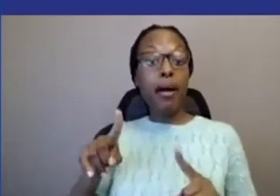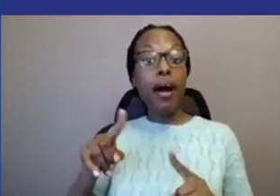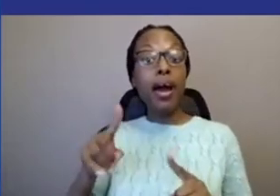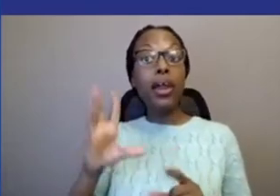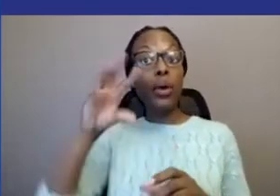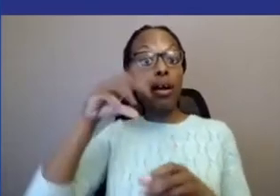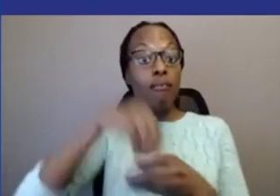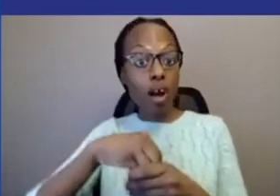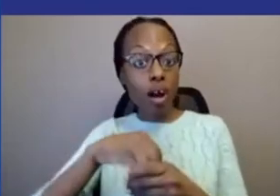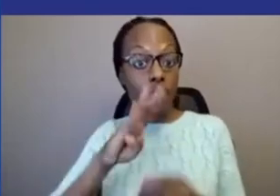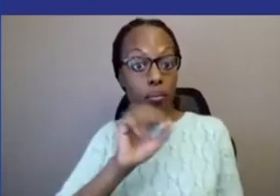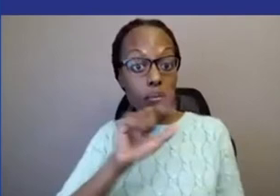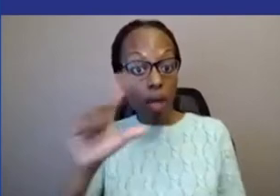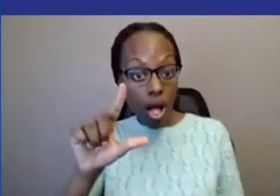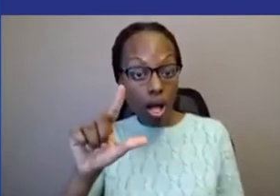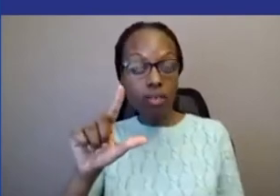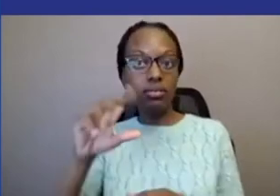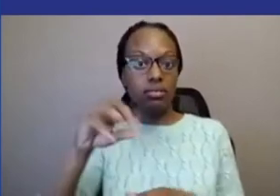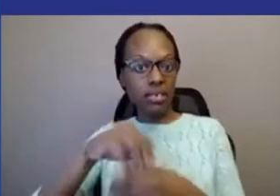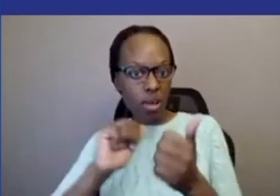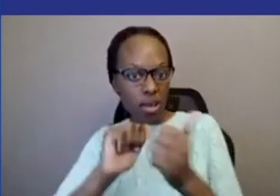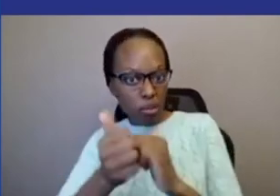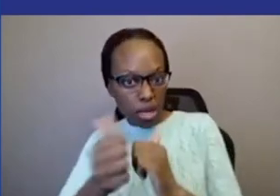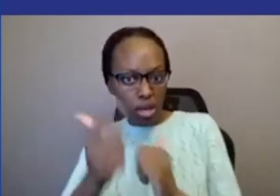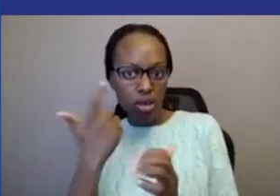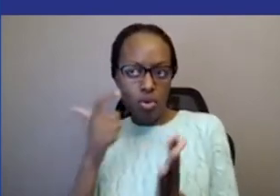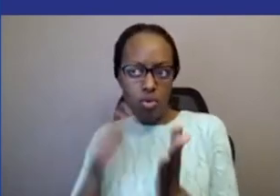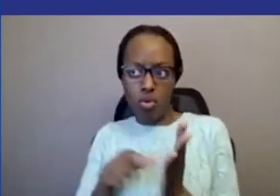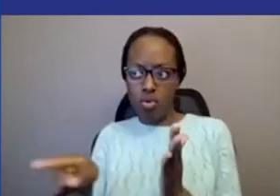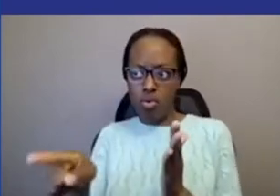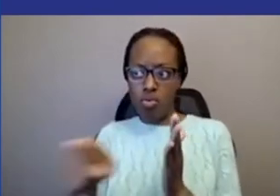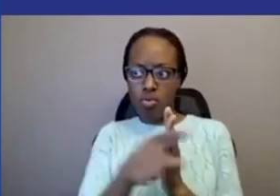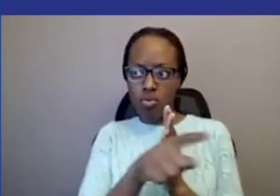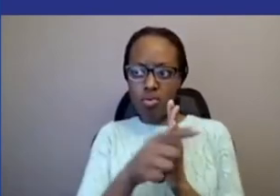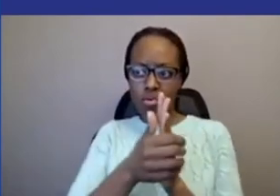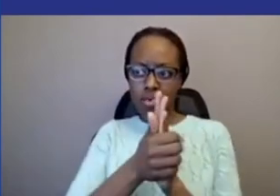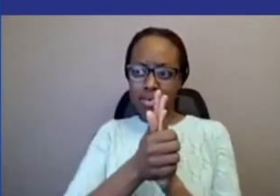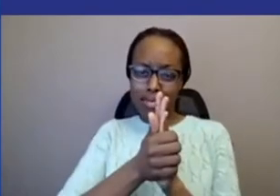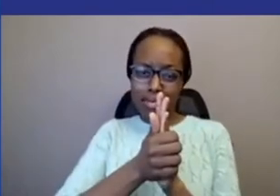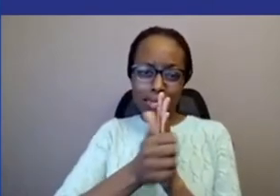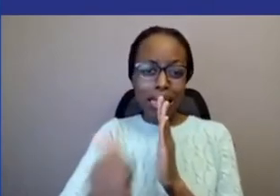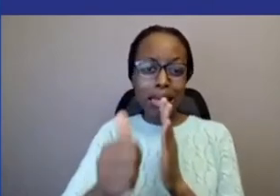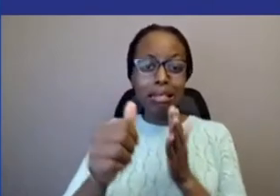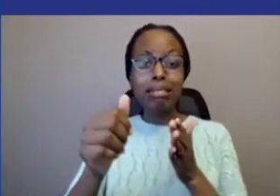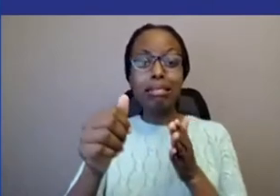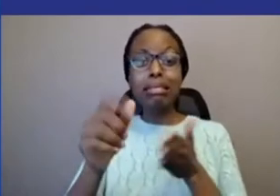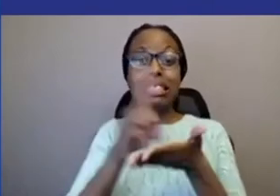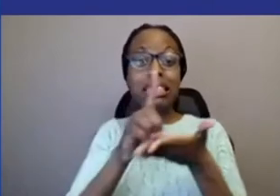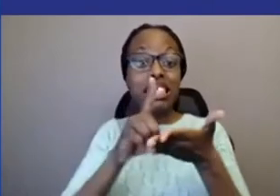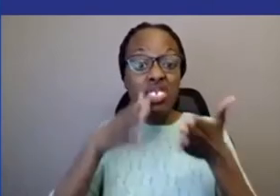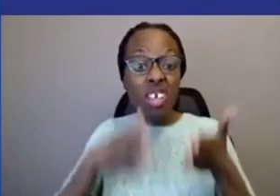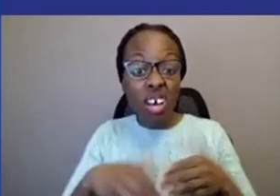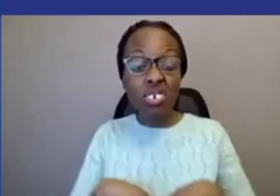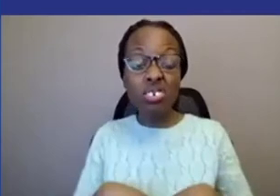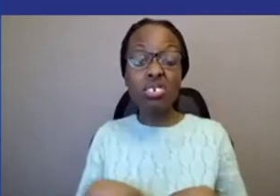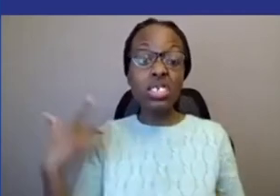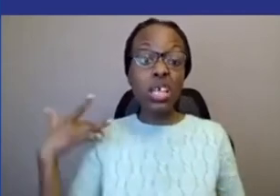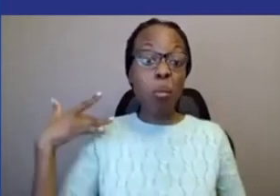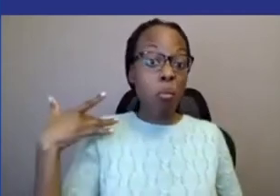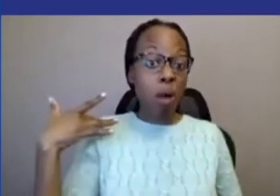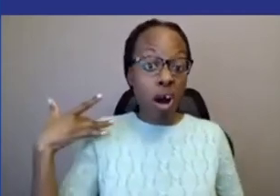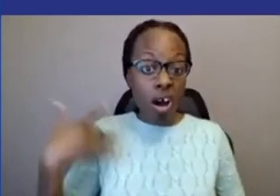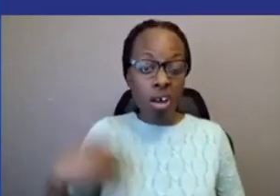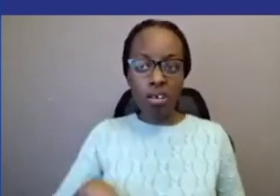couldn't help but notice that there were incredibly talented designers, models, very